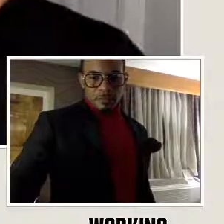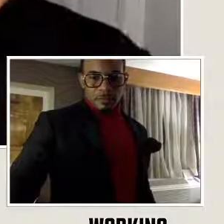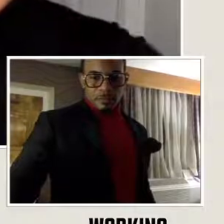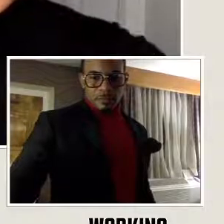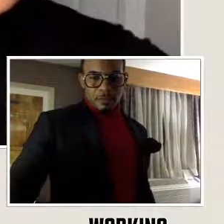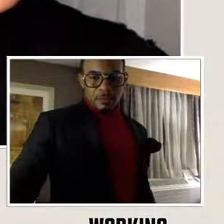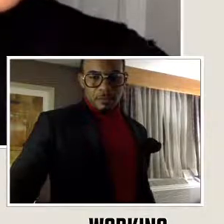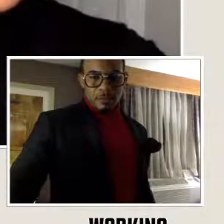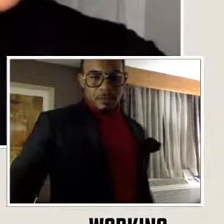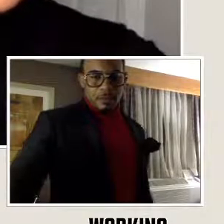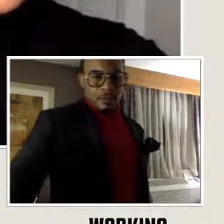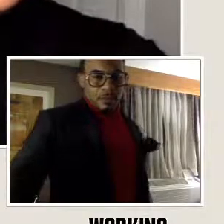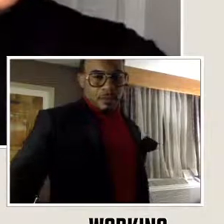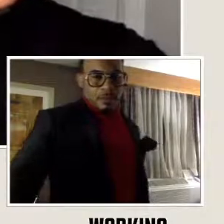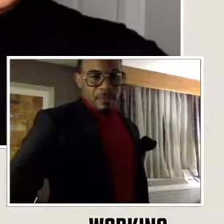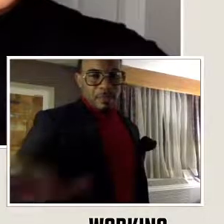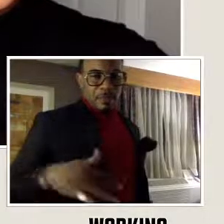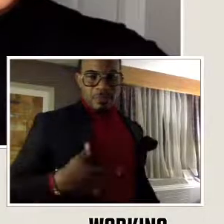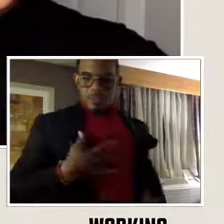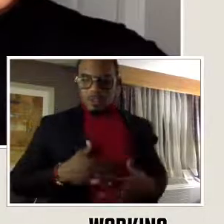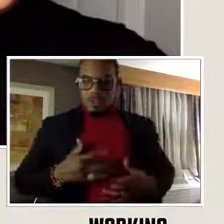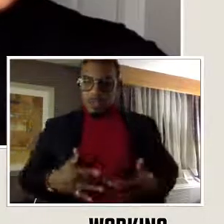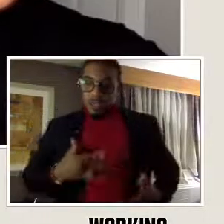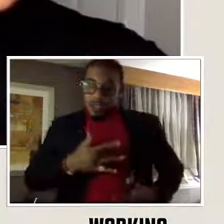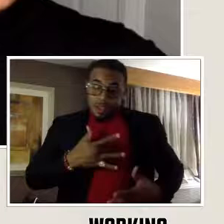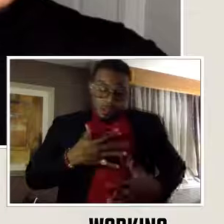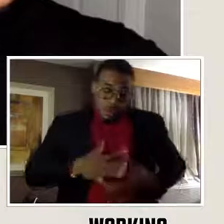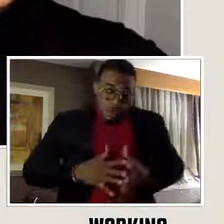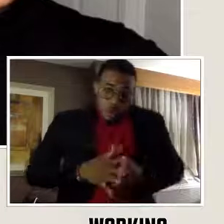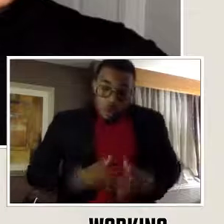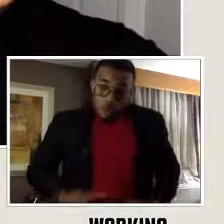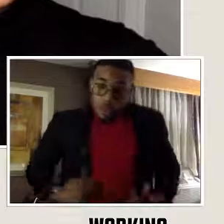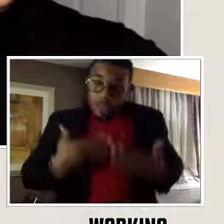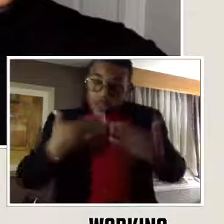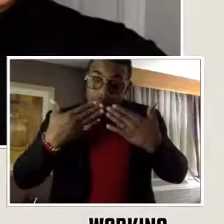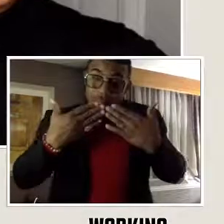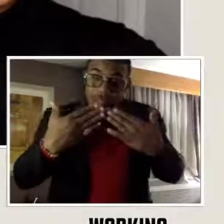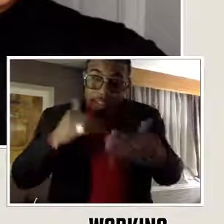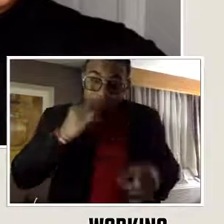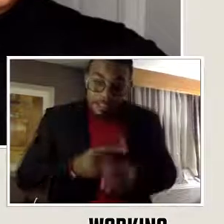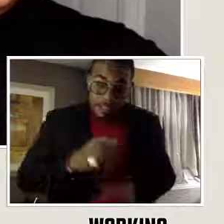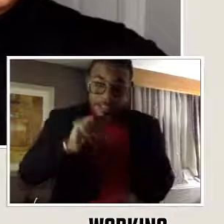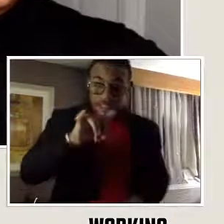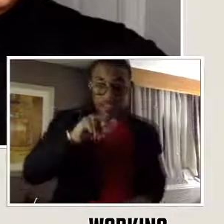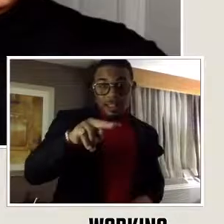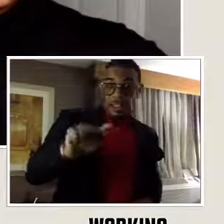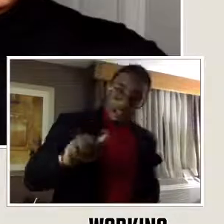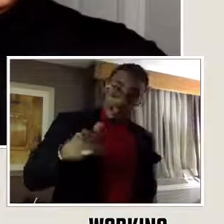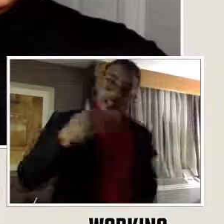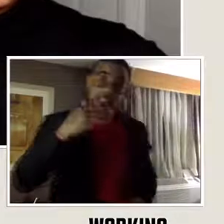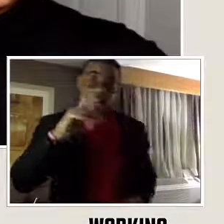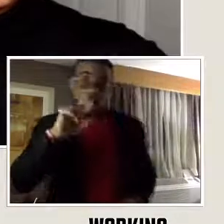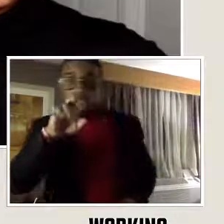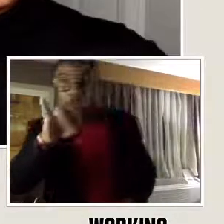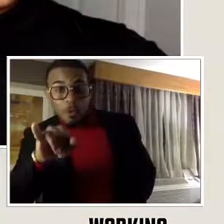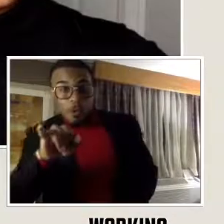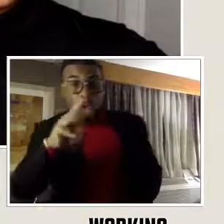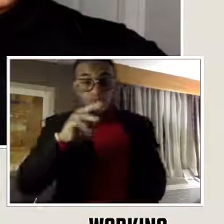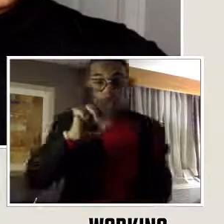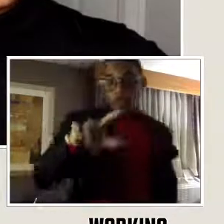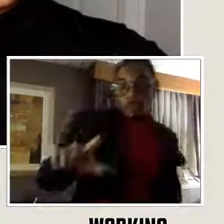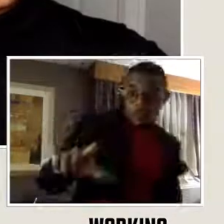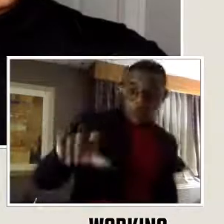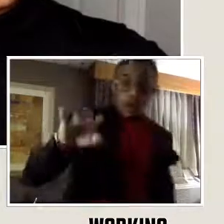this live stream or on this Zoom, but I feel a stirring in my heart. Thank you, Sister Ayana. Thank you, Corey,